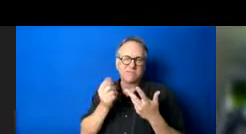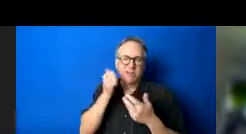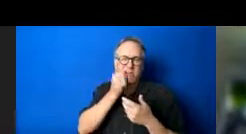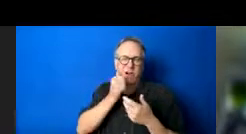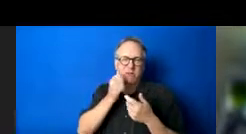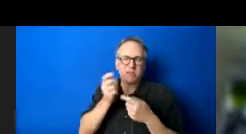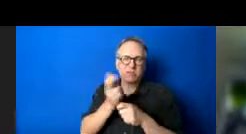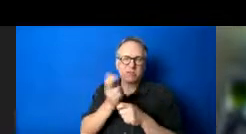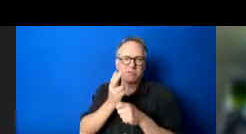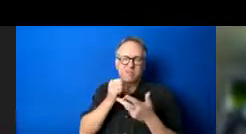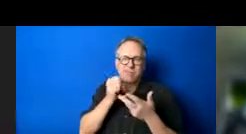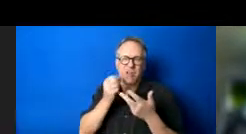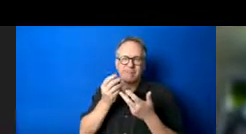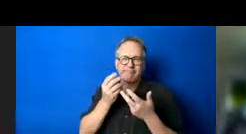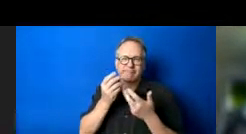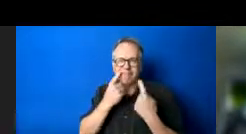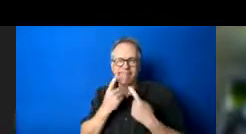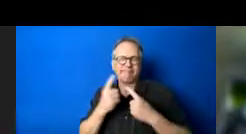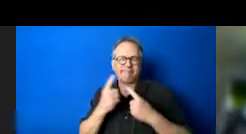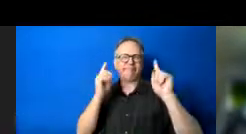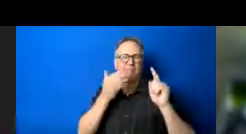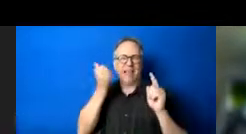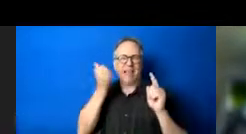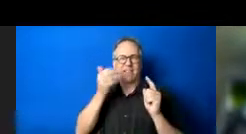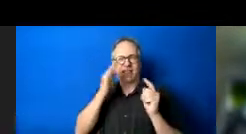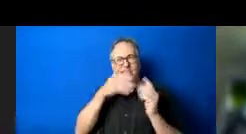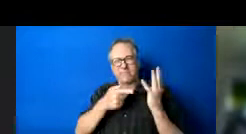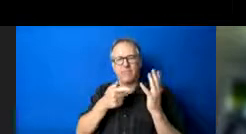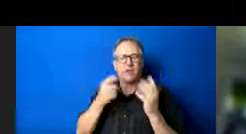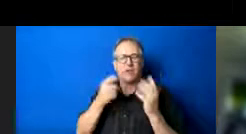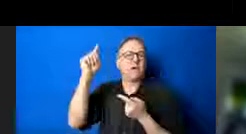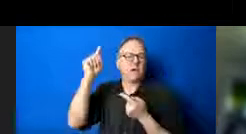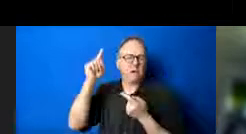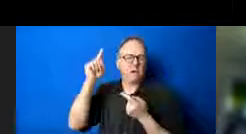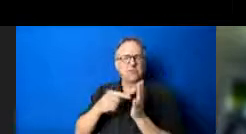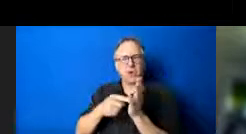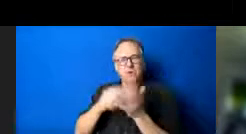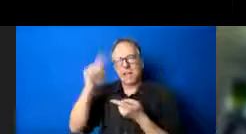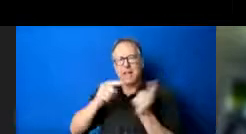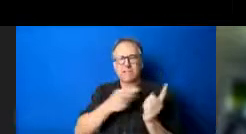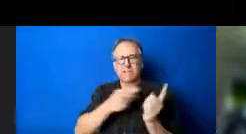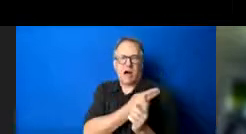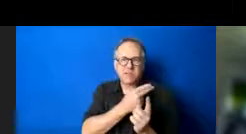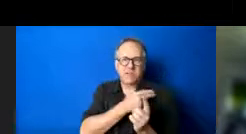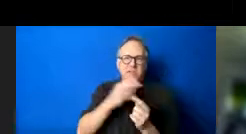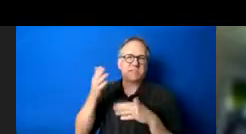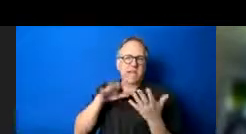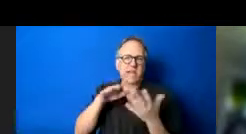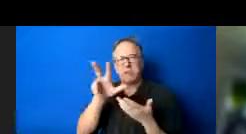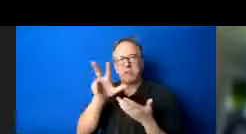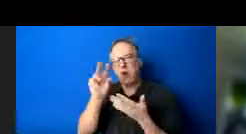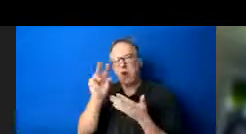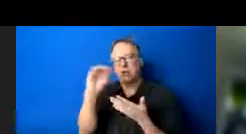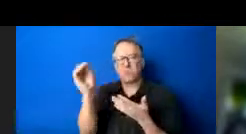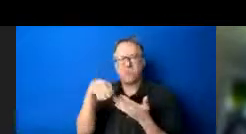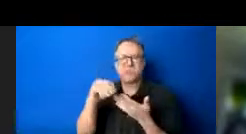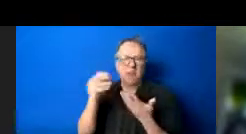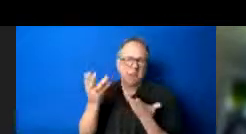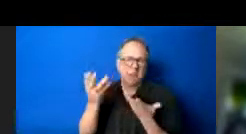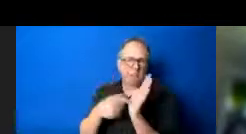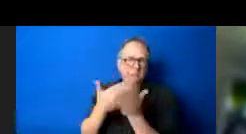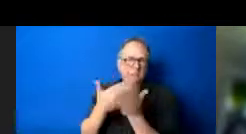it's just not as effective. It's been shown to reduce hospitalizations and deaths by 30%. And it